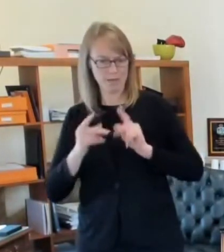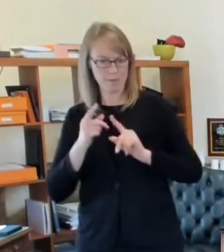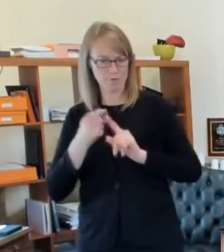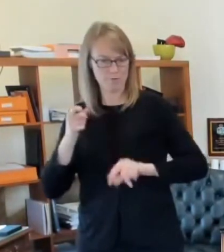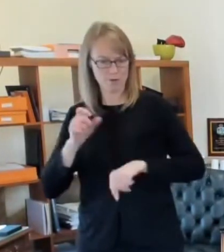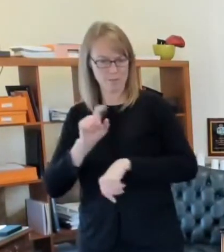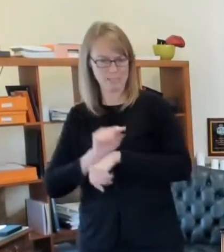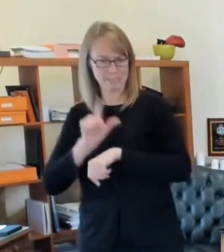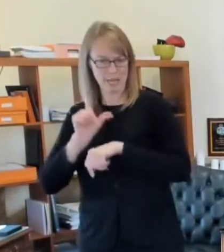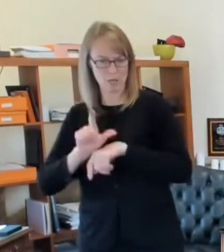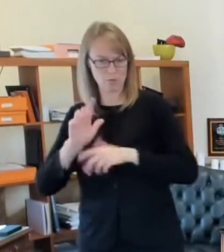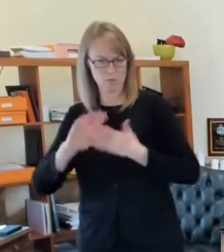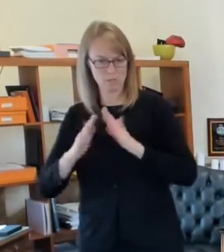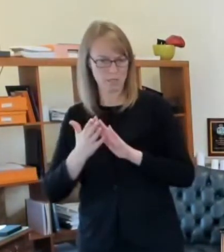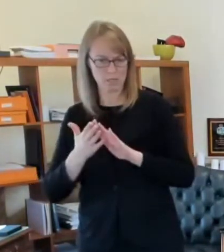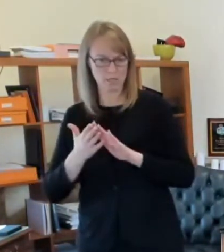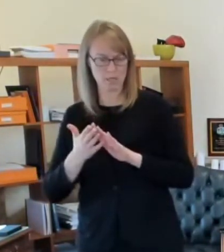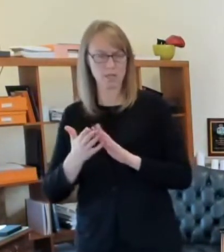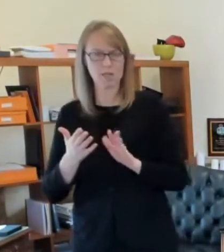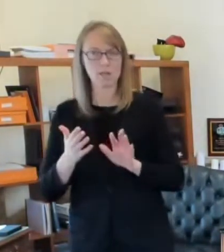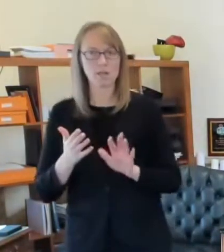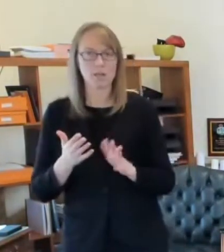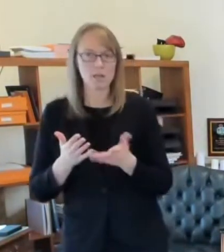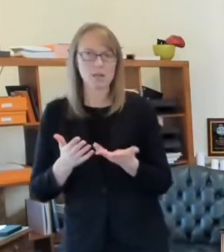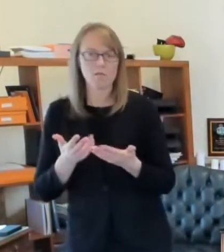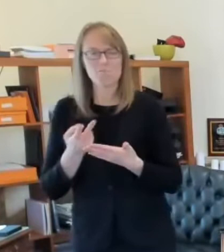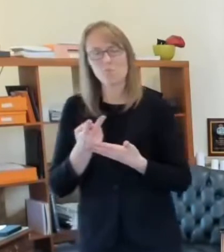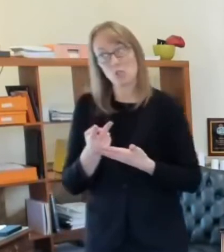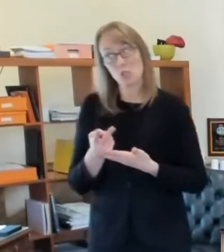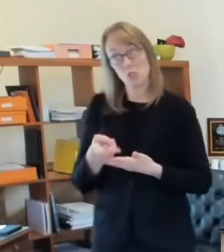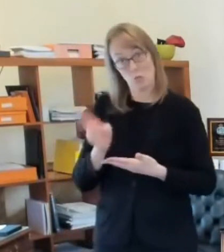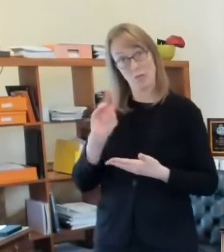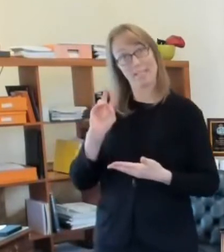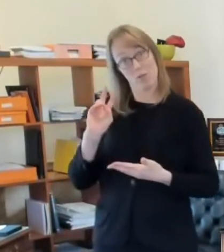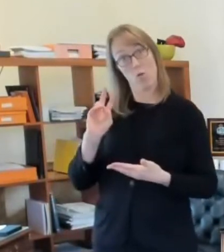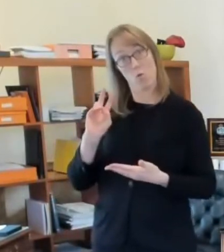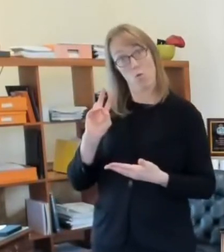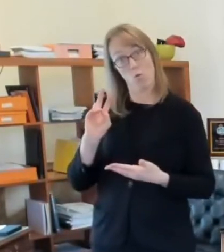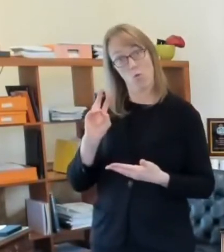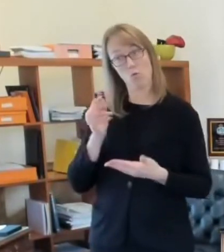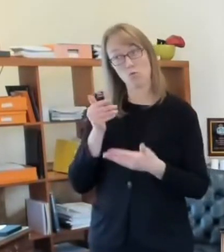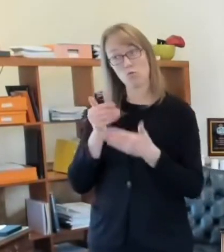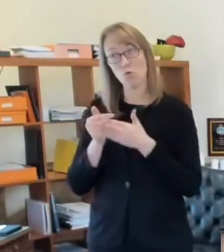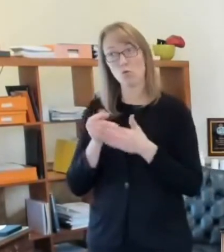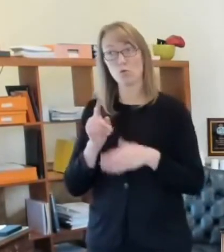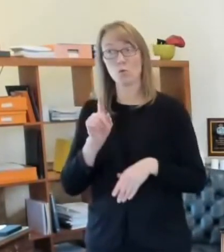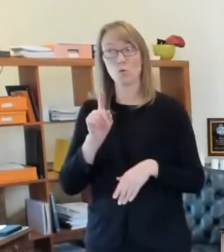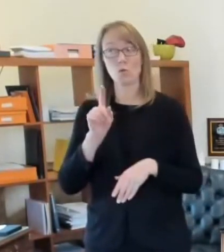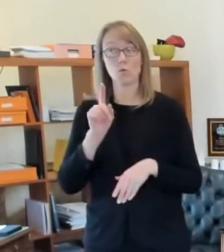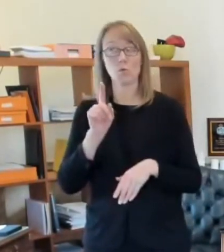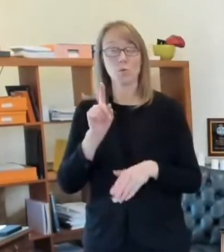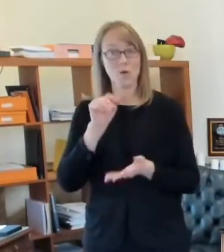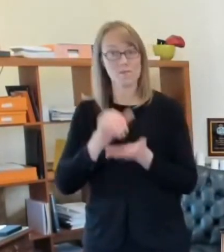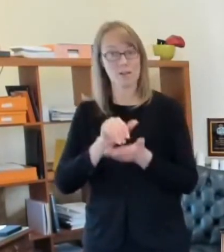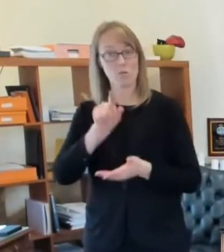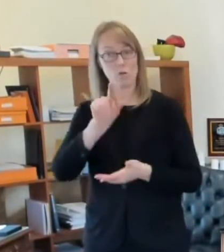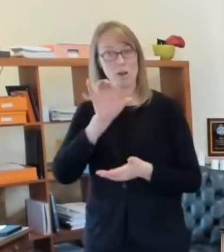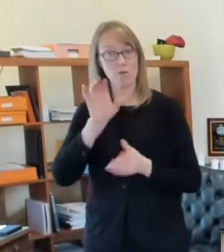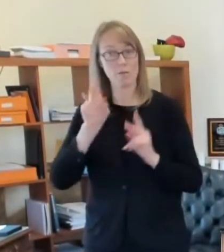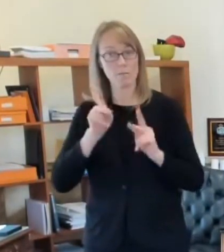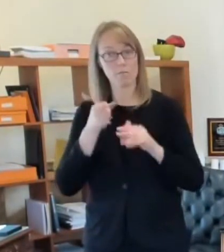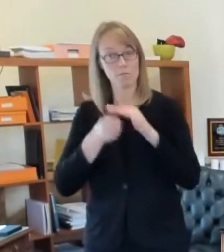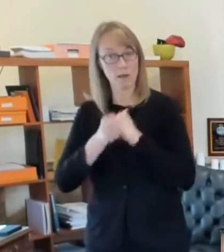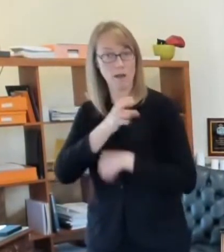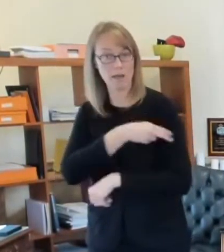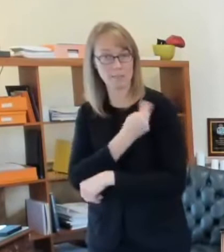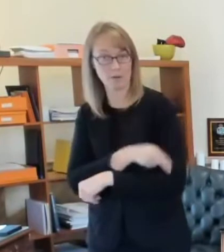about 2 weeks ago, there were about close to 1,100 people in the hospital. 89 of them were